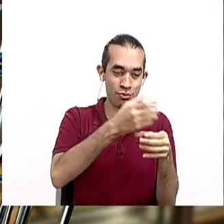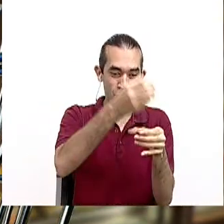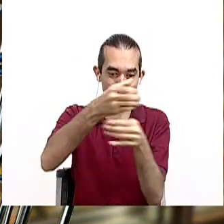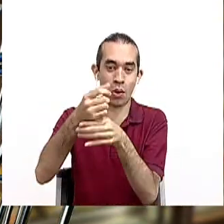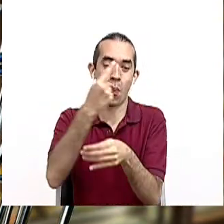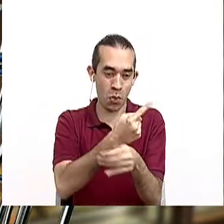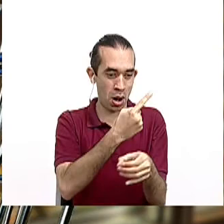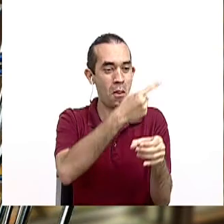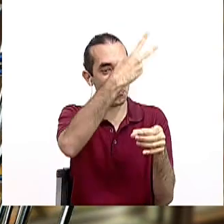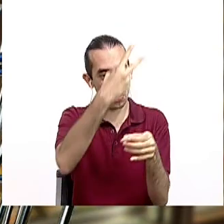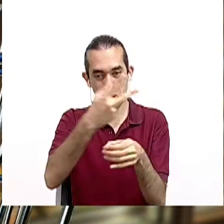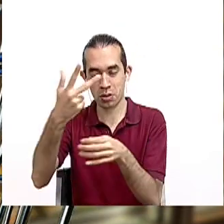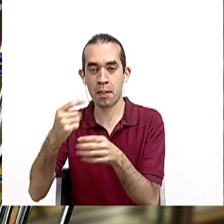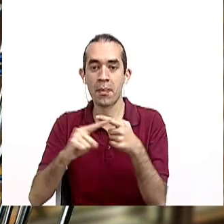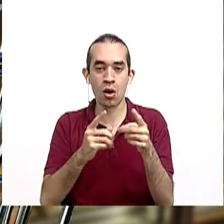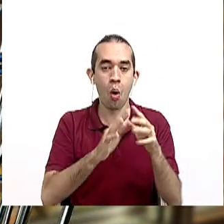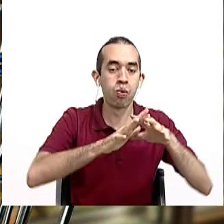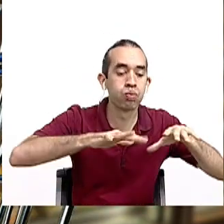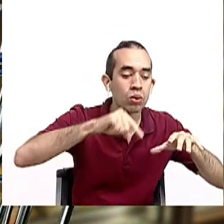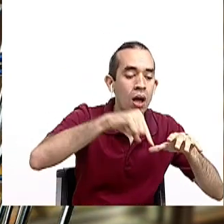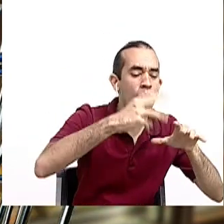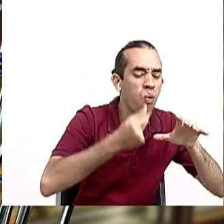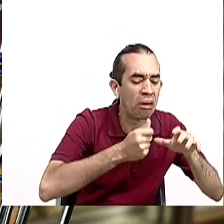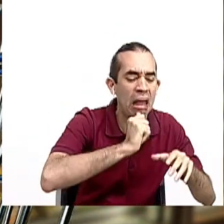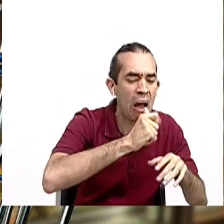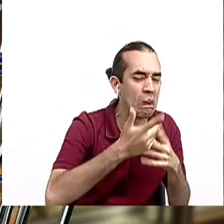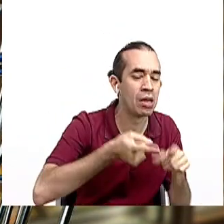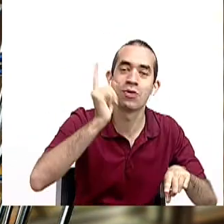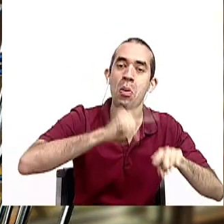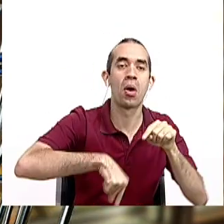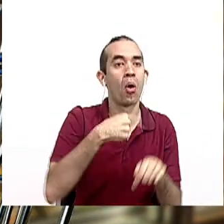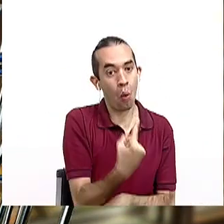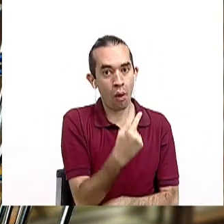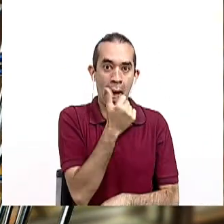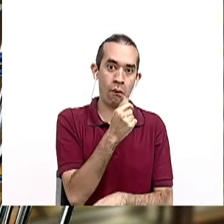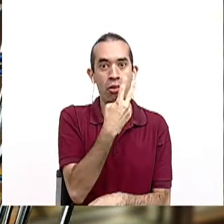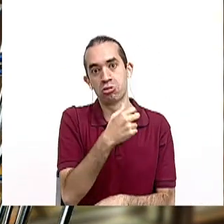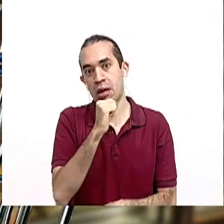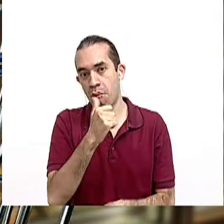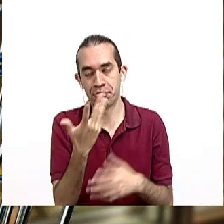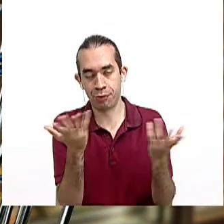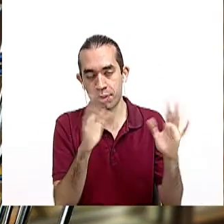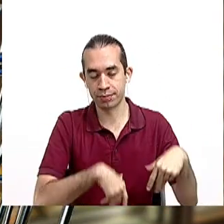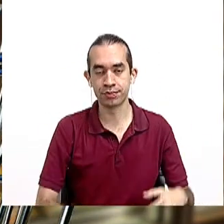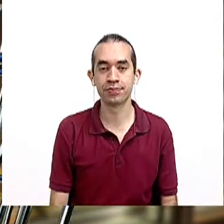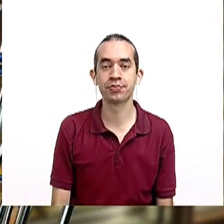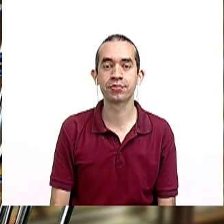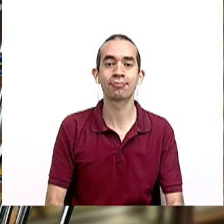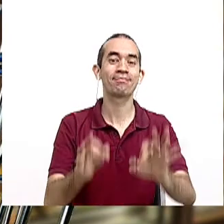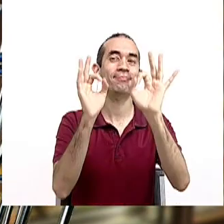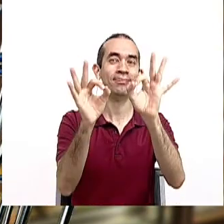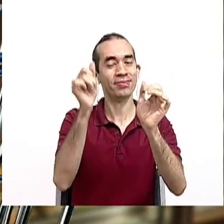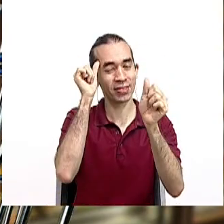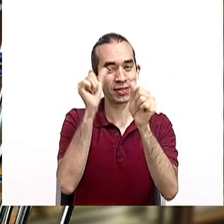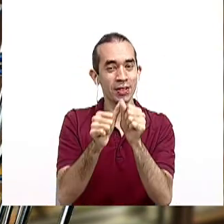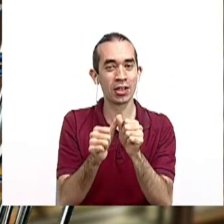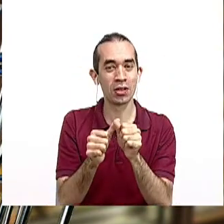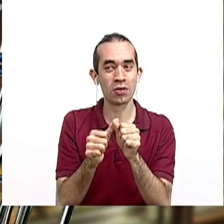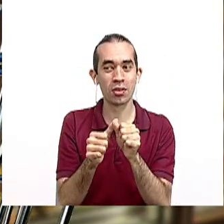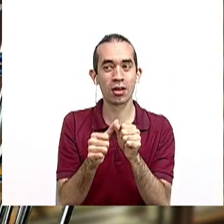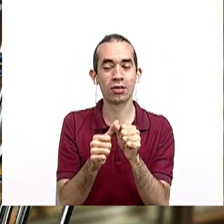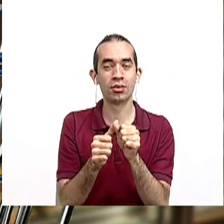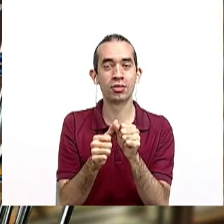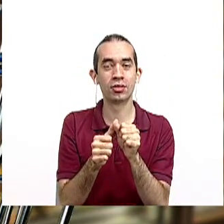water itself, the liquid. Okay? Very good. Okay, very good. Now, let's remember what you have to